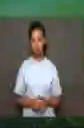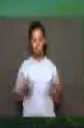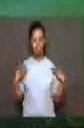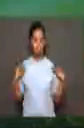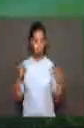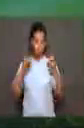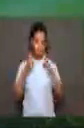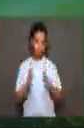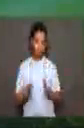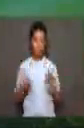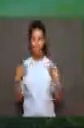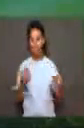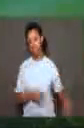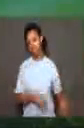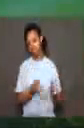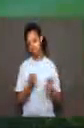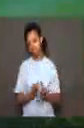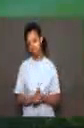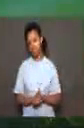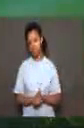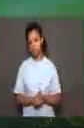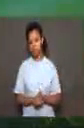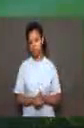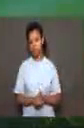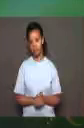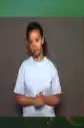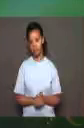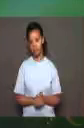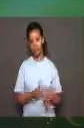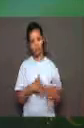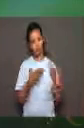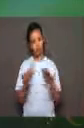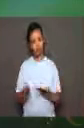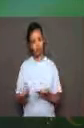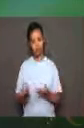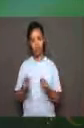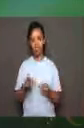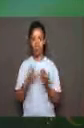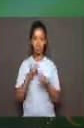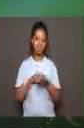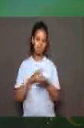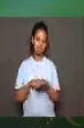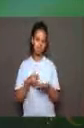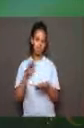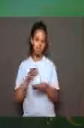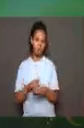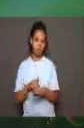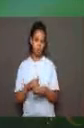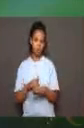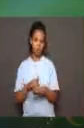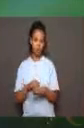Hello, teacher. Hello, students. Welcome to today's lesson